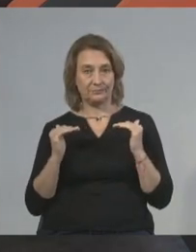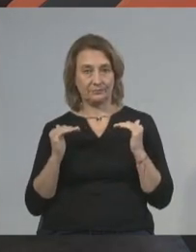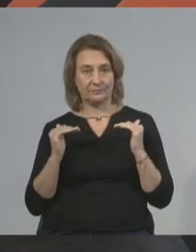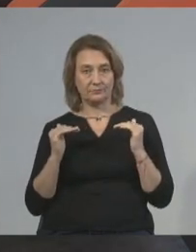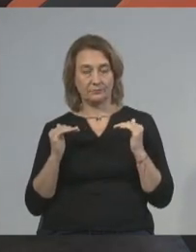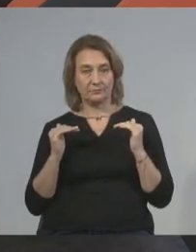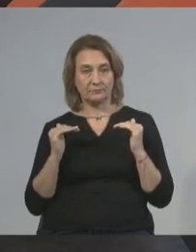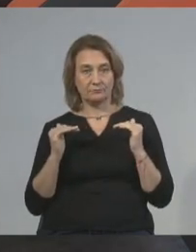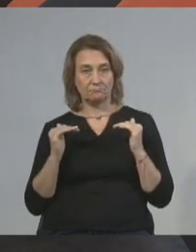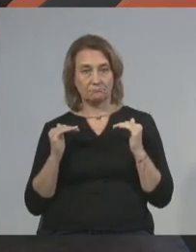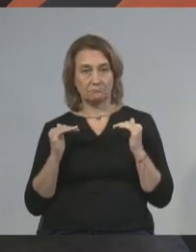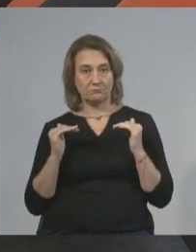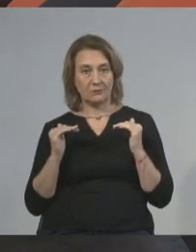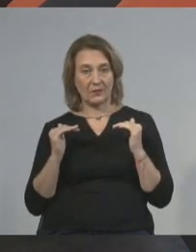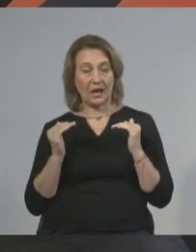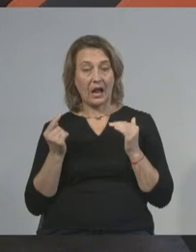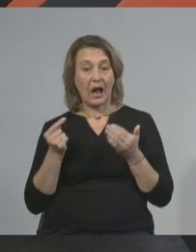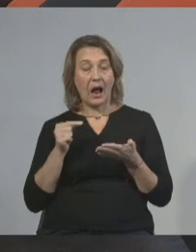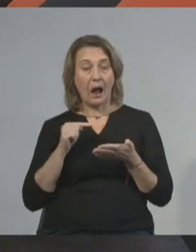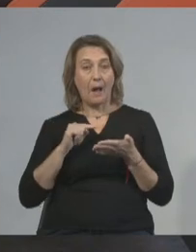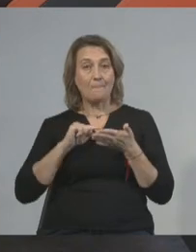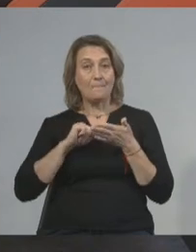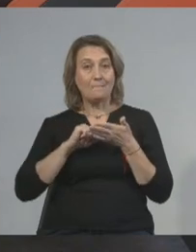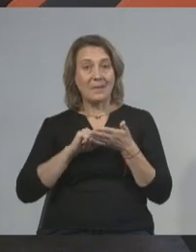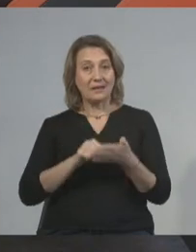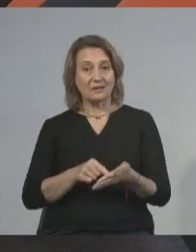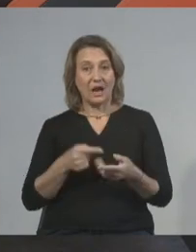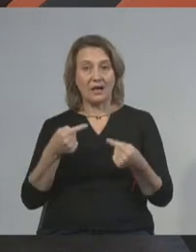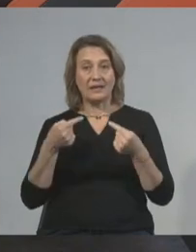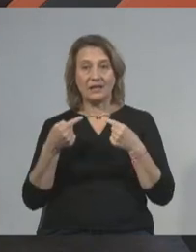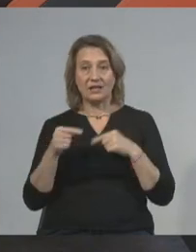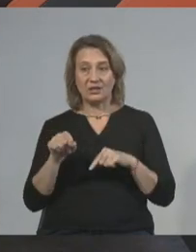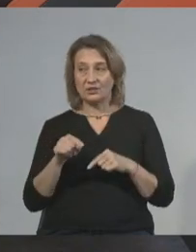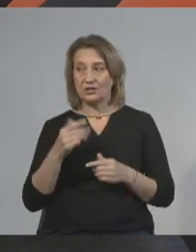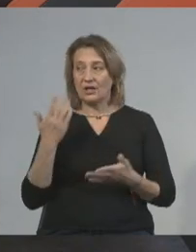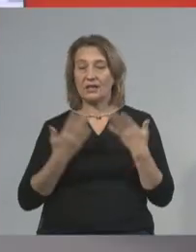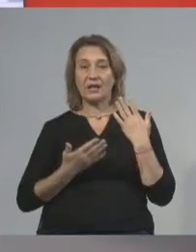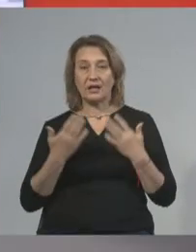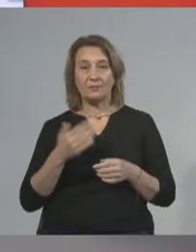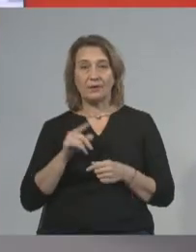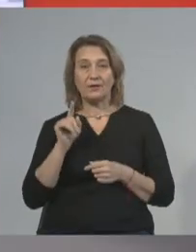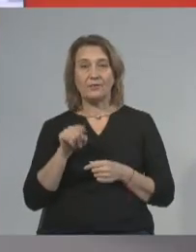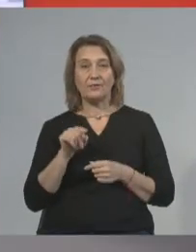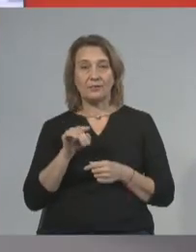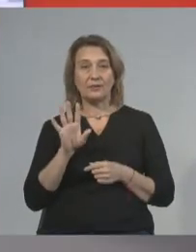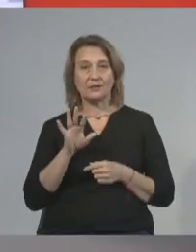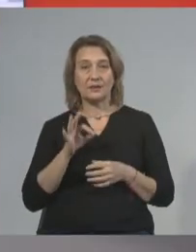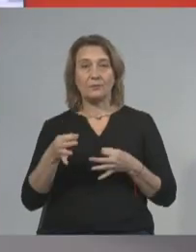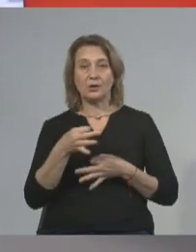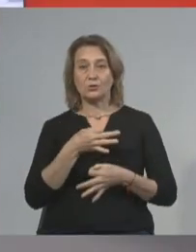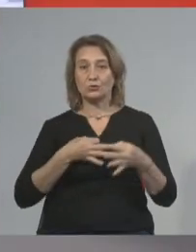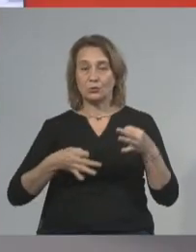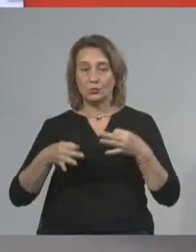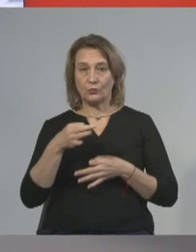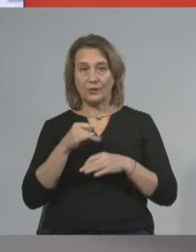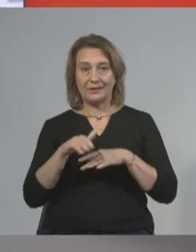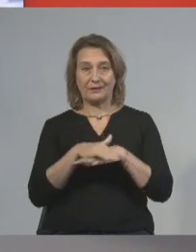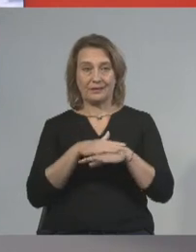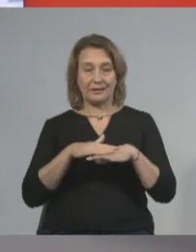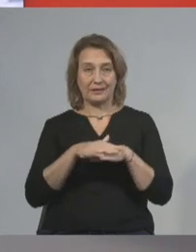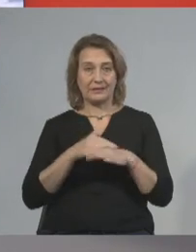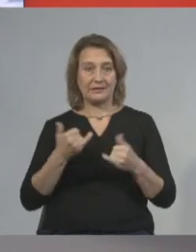maintain his ranking uh in ukraine they construct this image of an enemy to